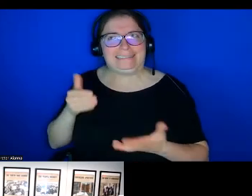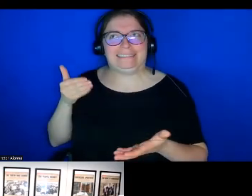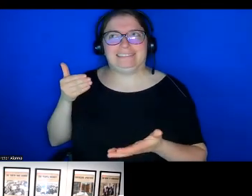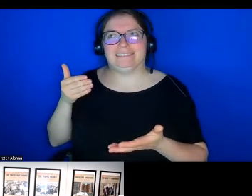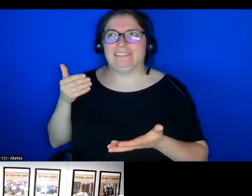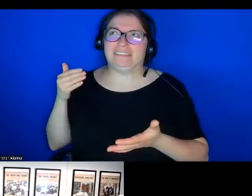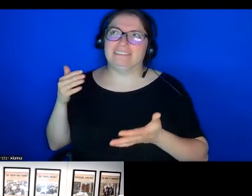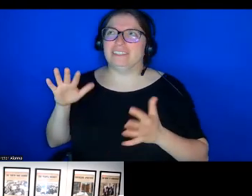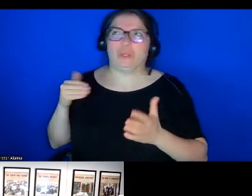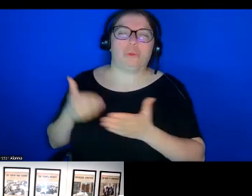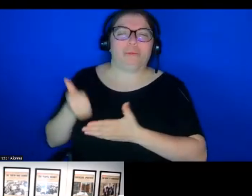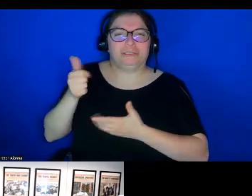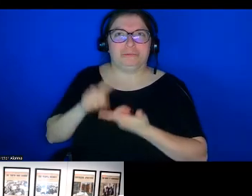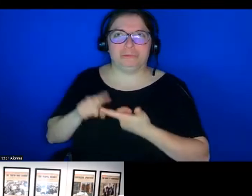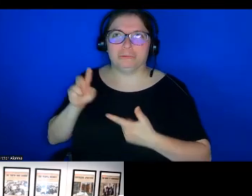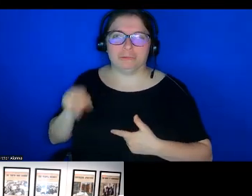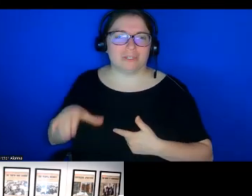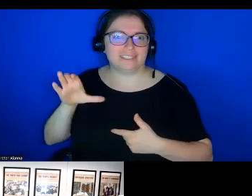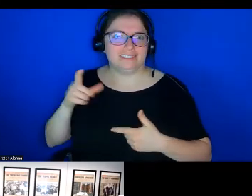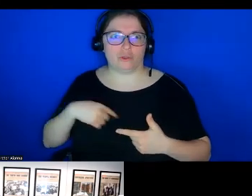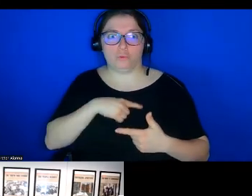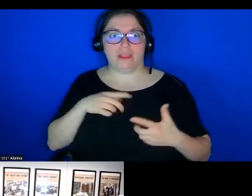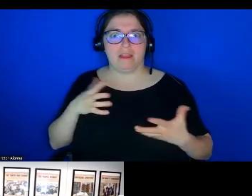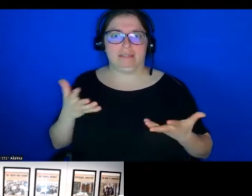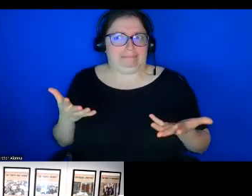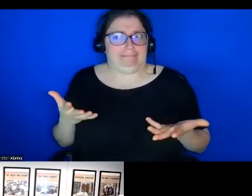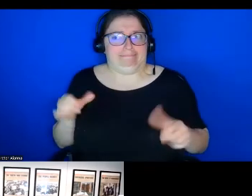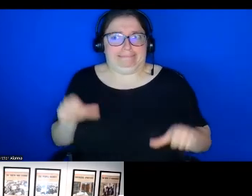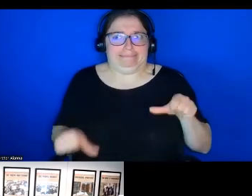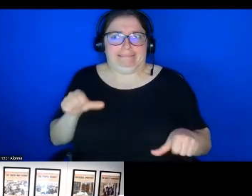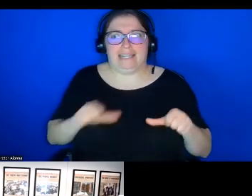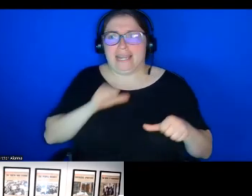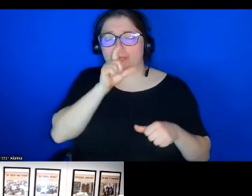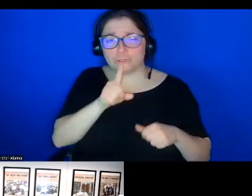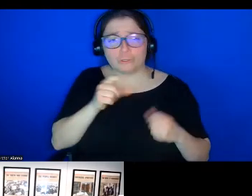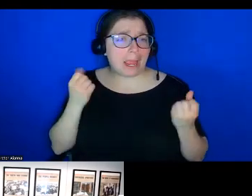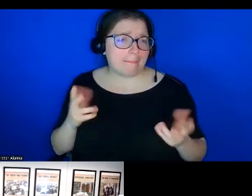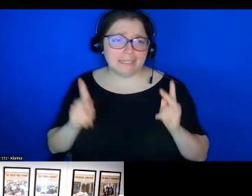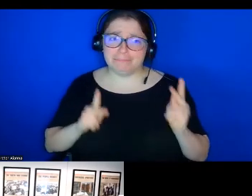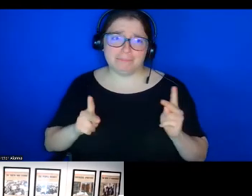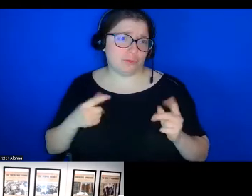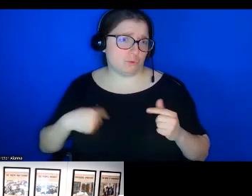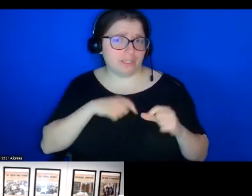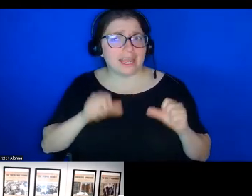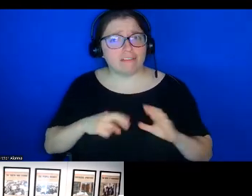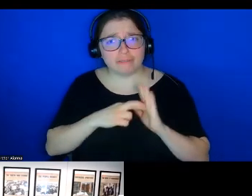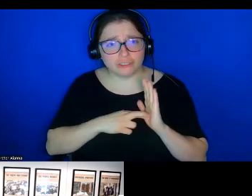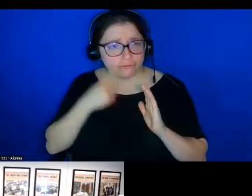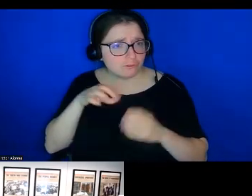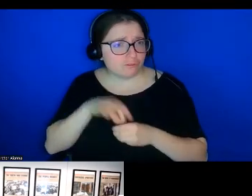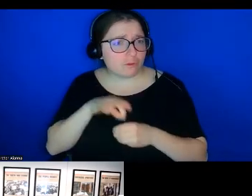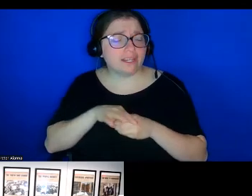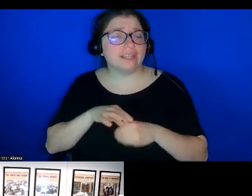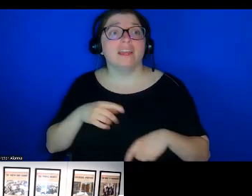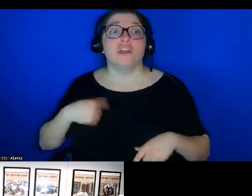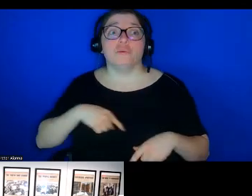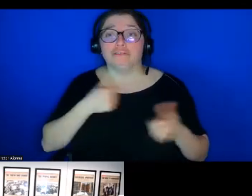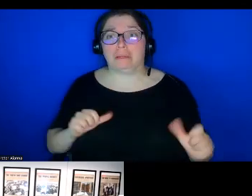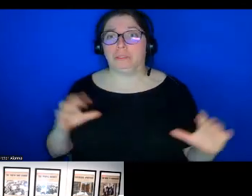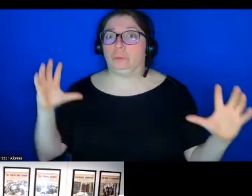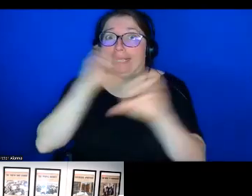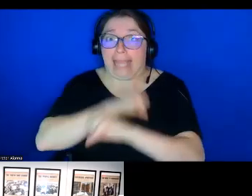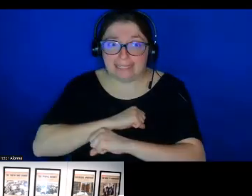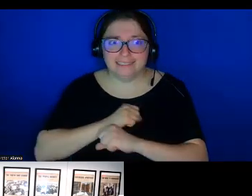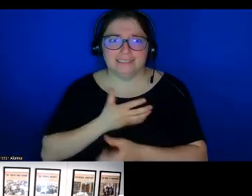so i think that we're in this territory where we're not quite sure um how many people we can register to vote we're trying to make some best estimates